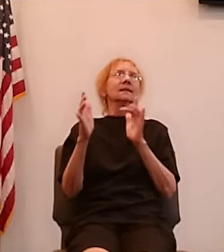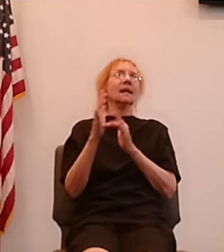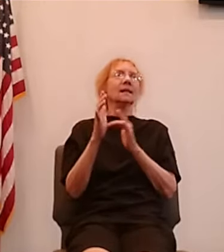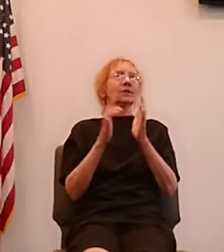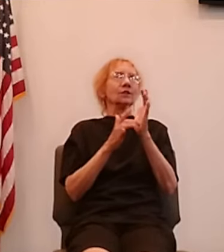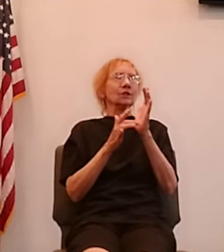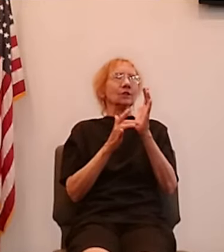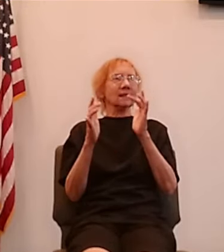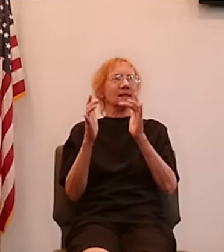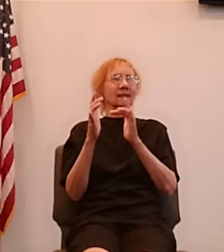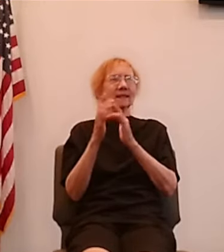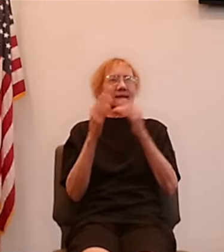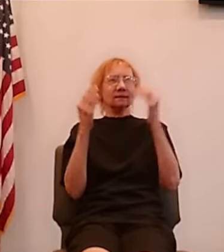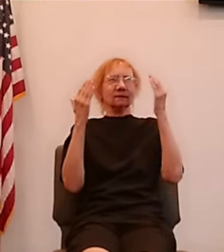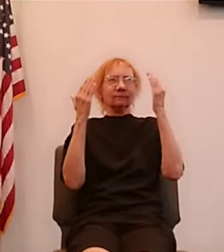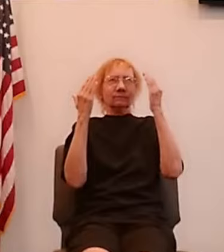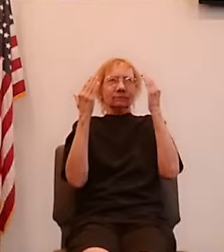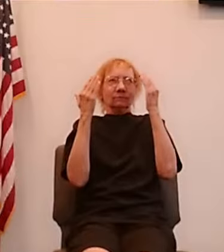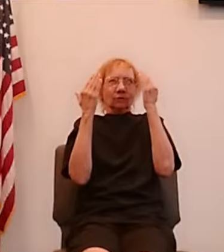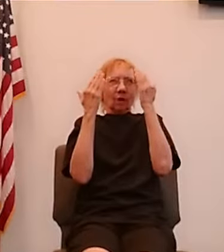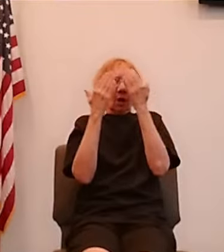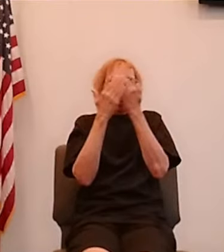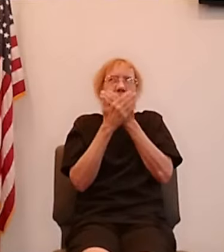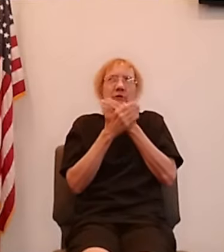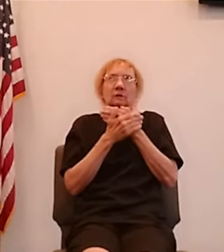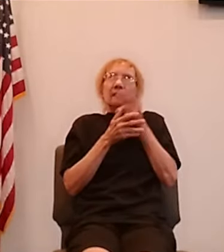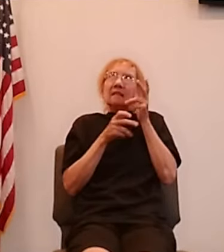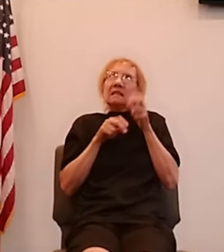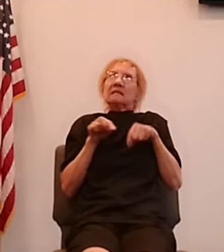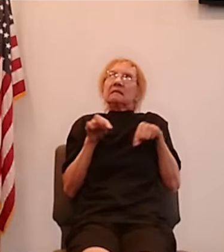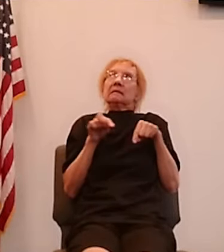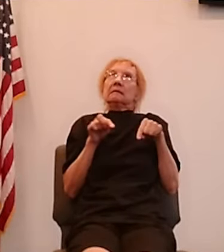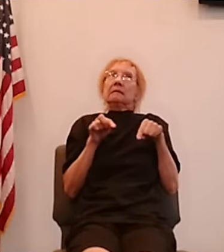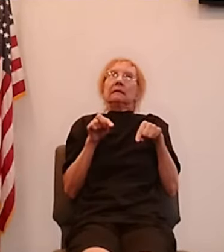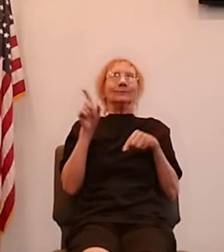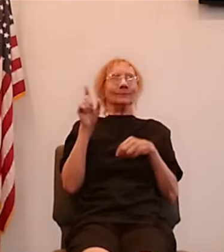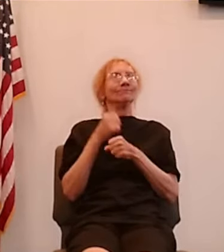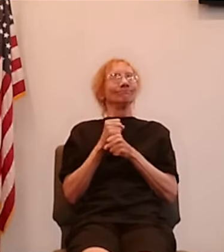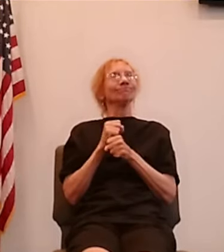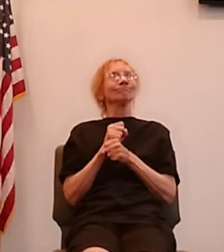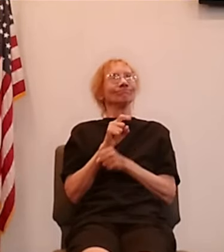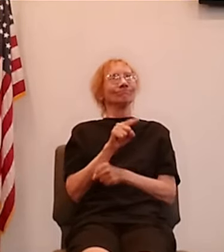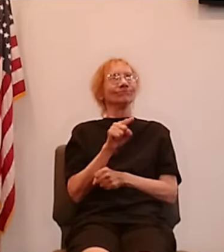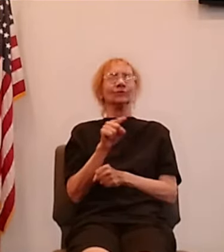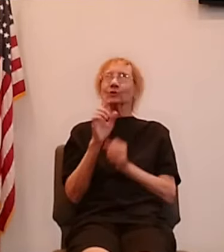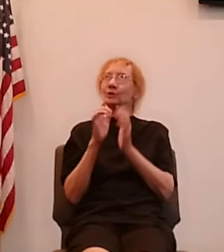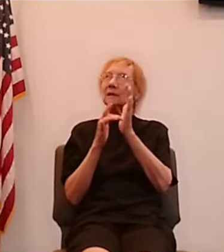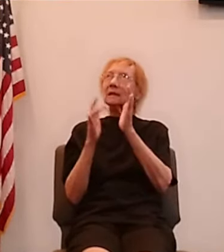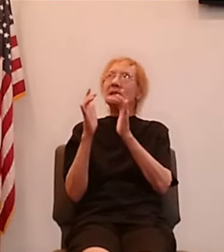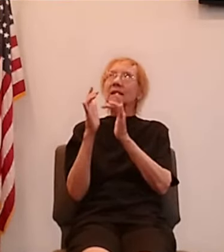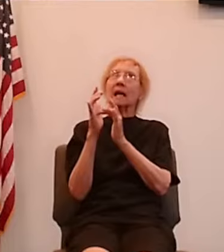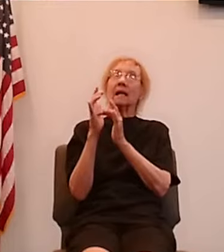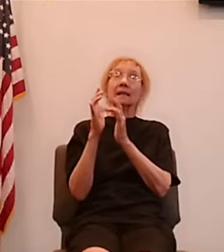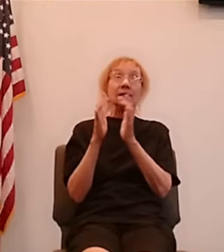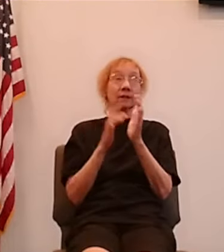Jesus, Jesus, you make the darkness tremble. Jesus,